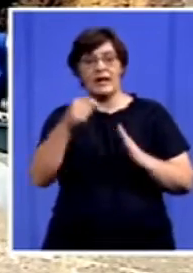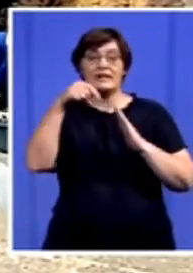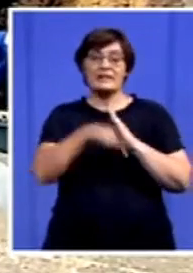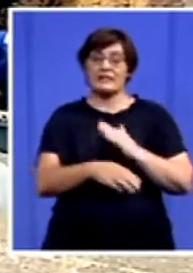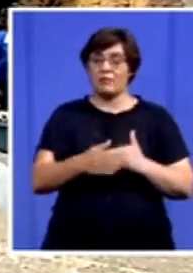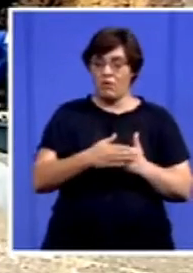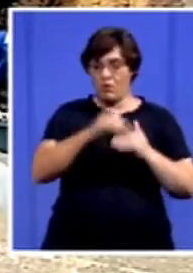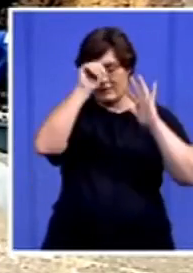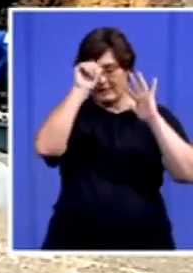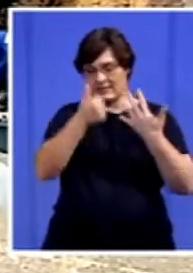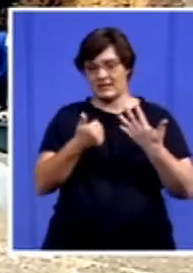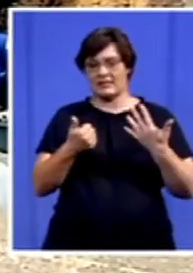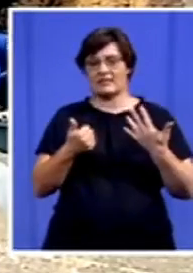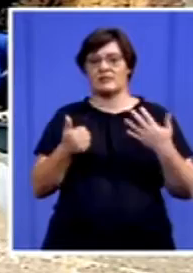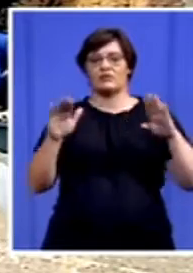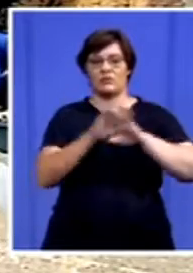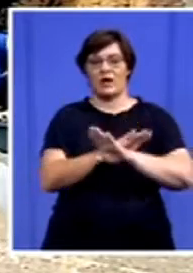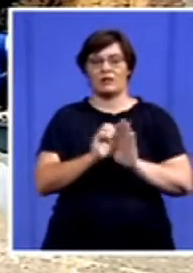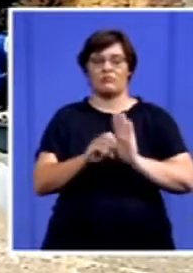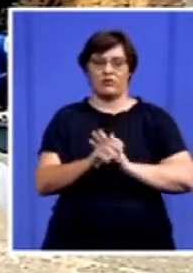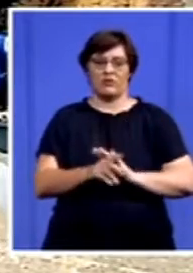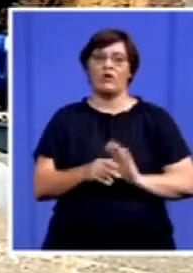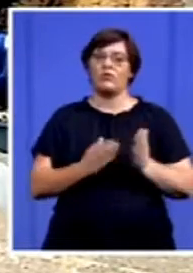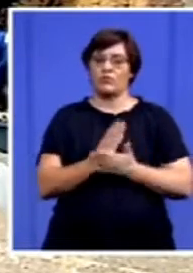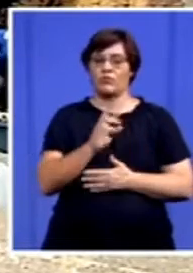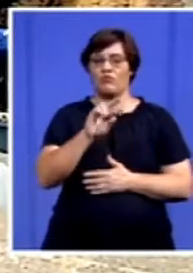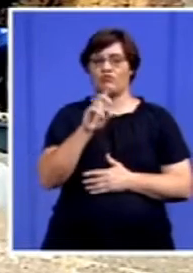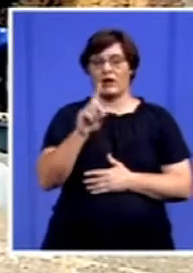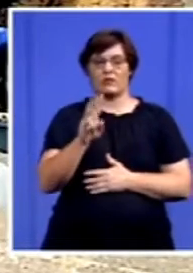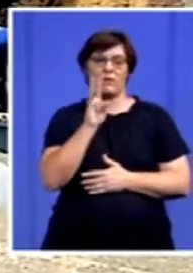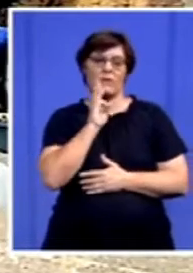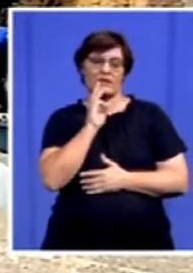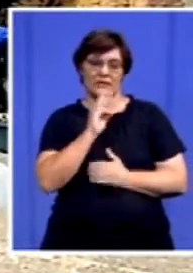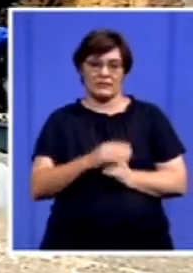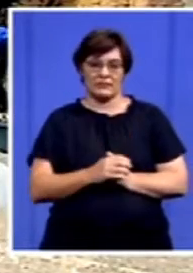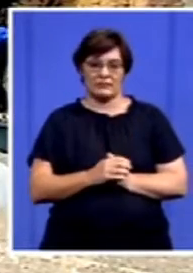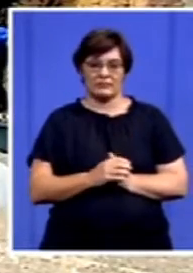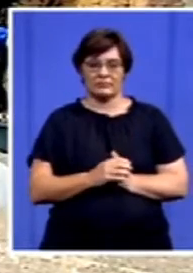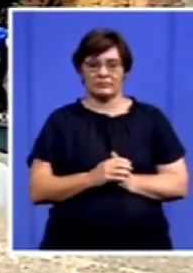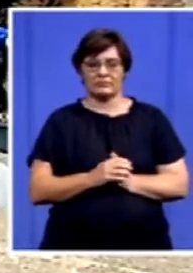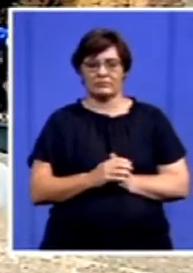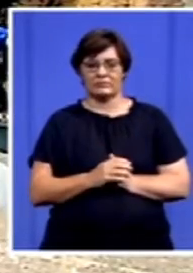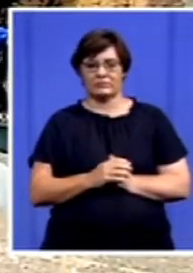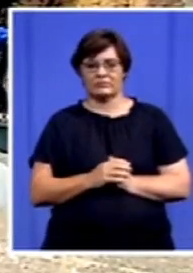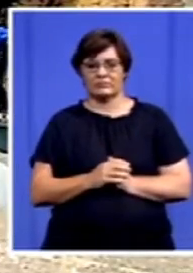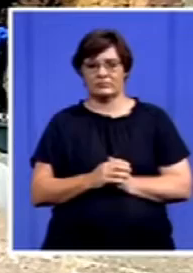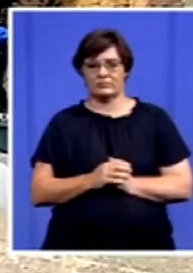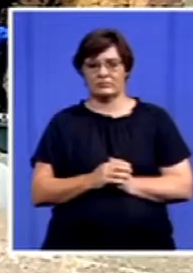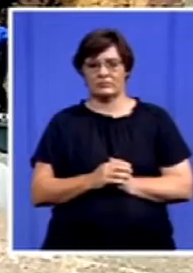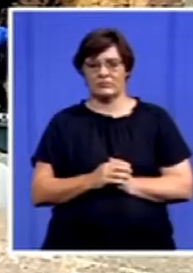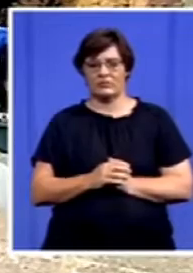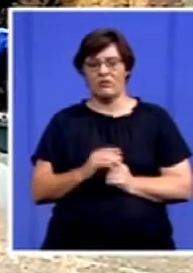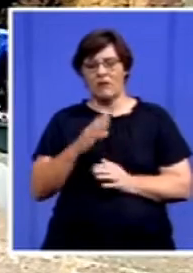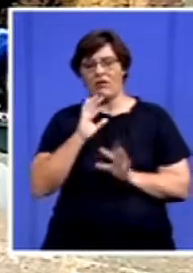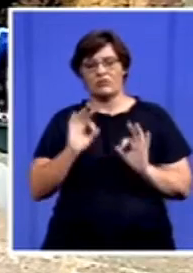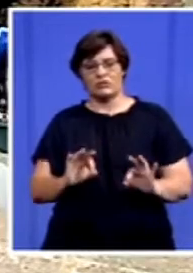this evening by Rand Water, where we'll get more details, but some assurance there at this particular hour that as of this evening, there